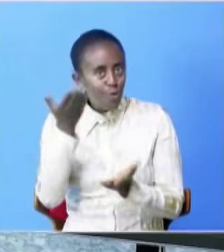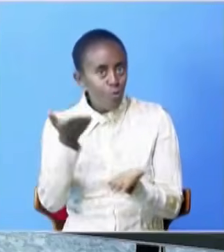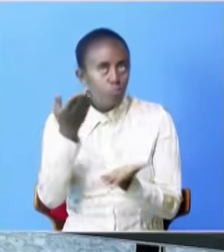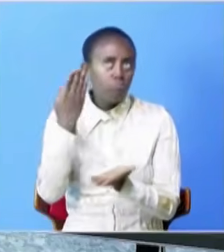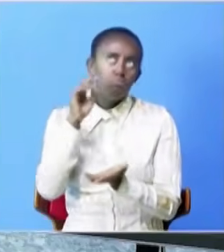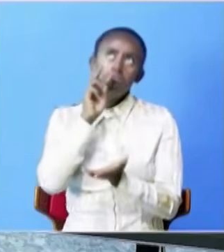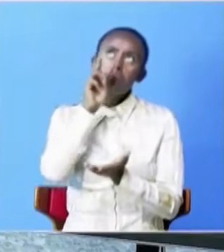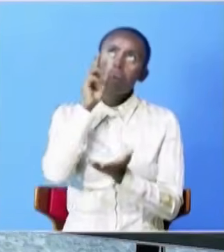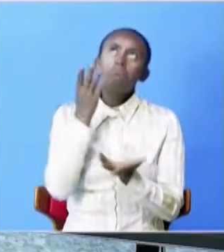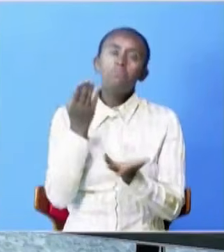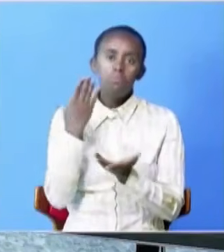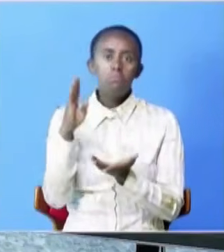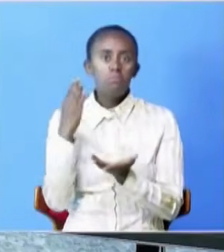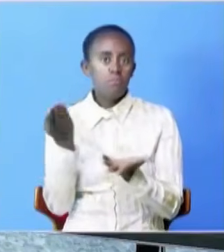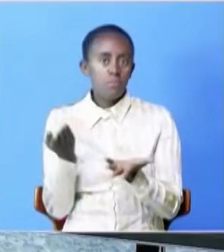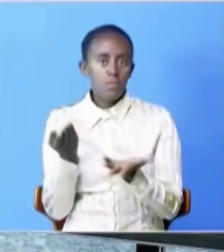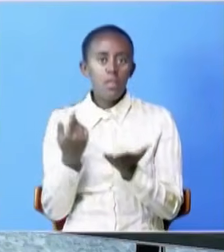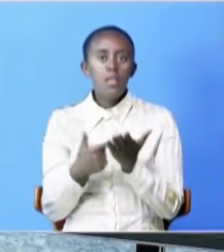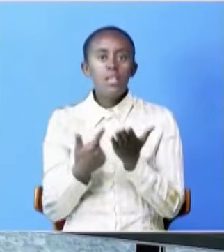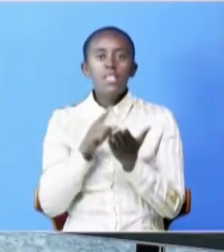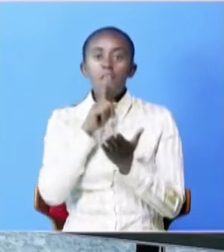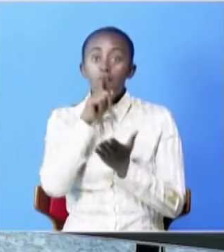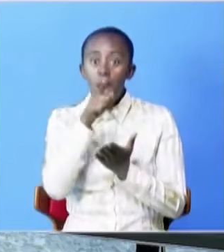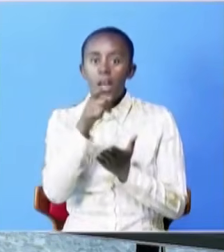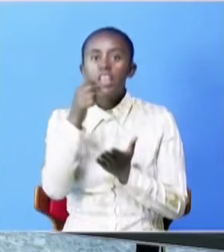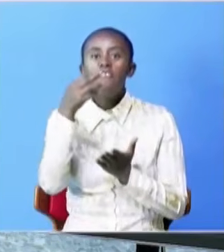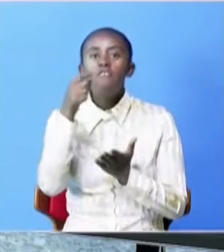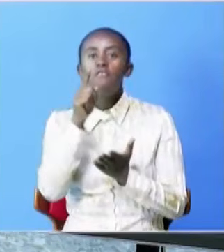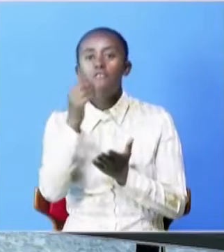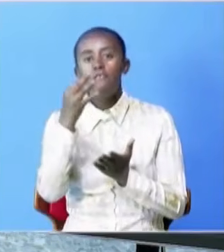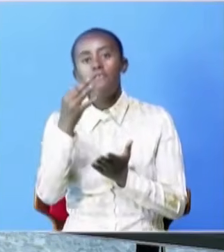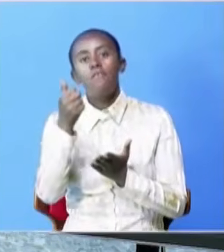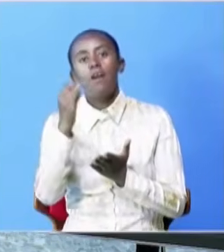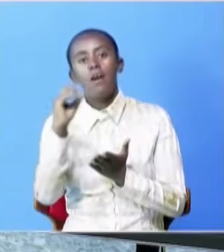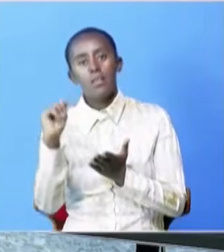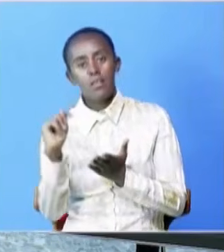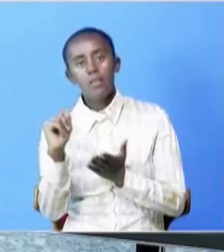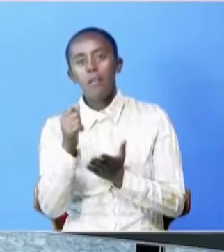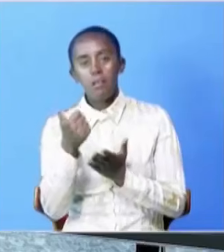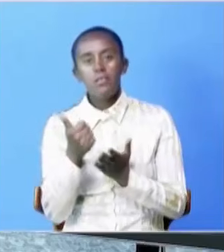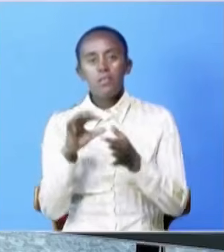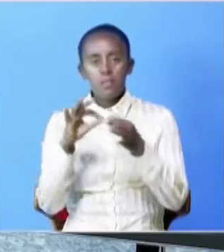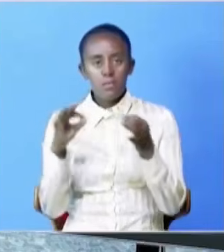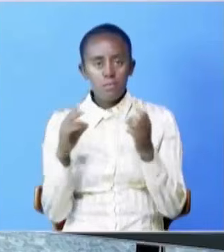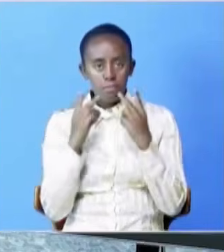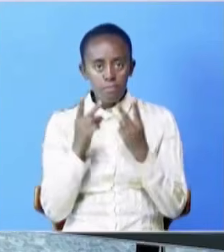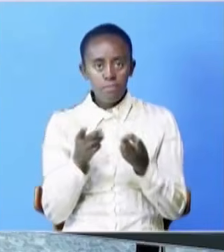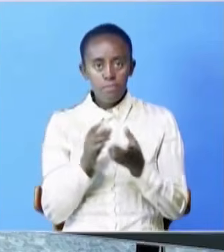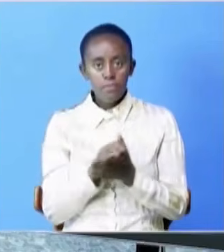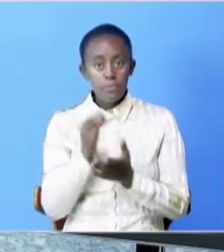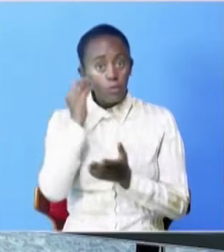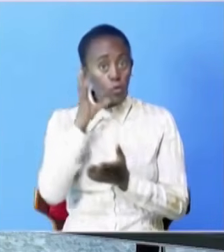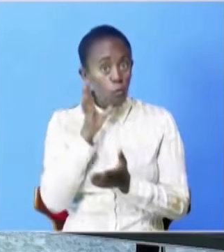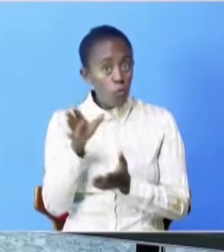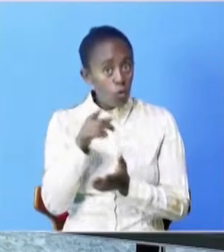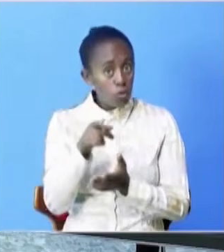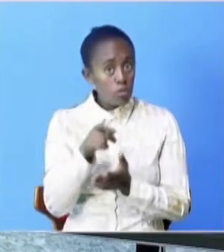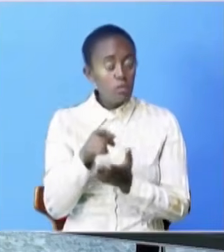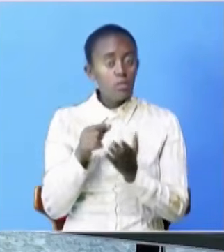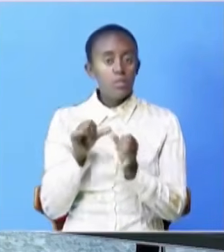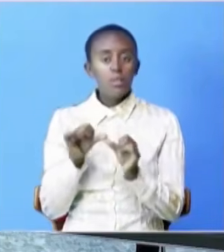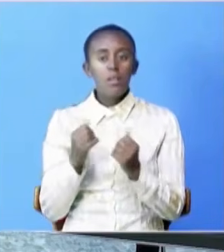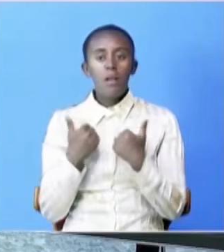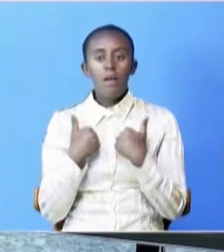be true. And it is also a fact. Okay, what else can we say? Don't forget, we still